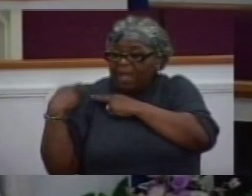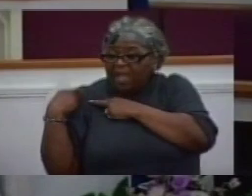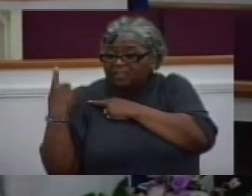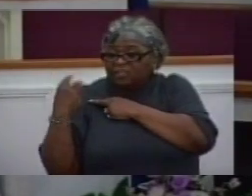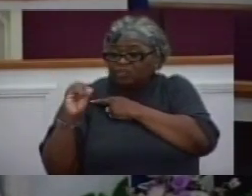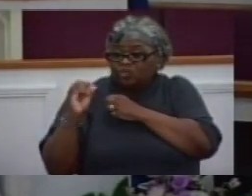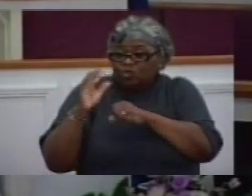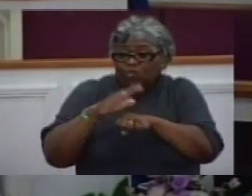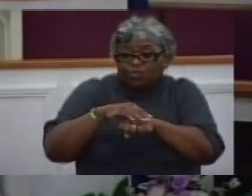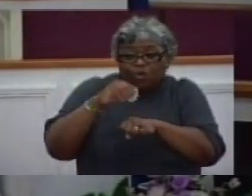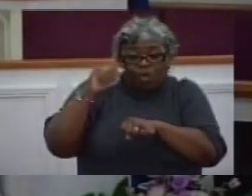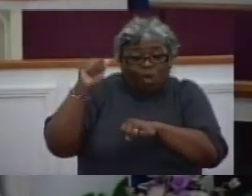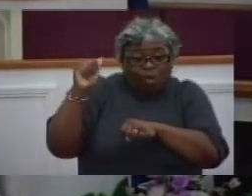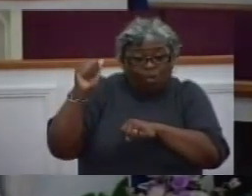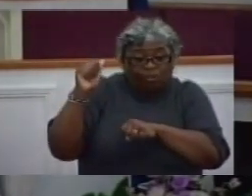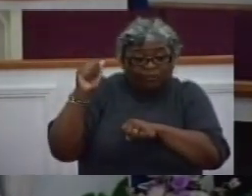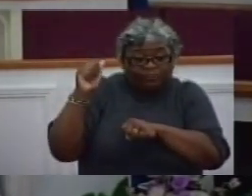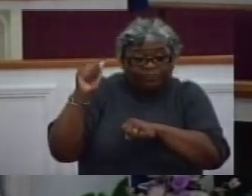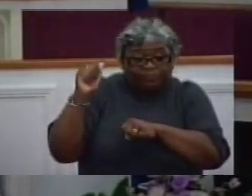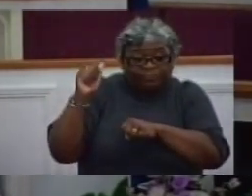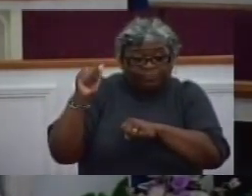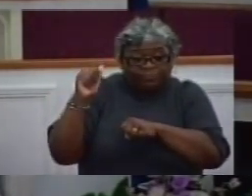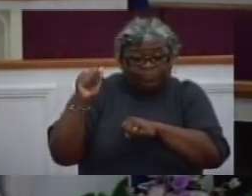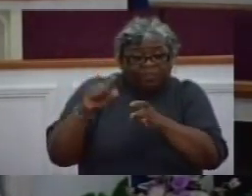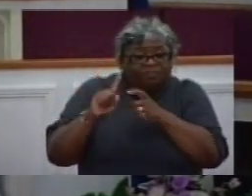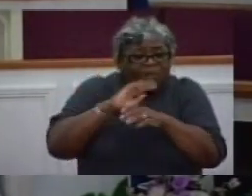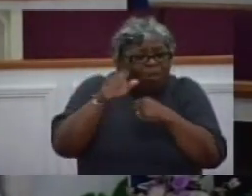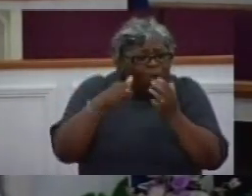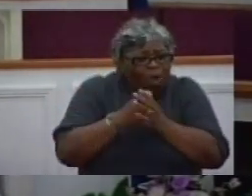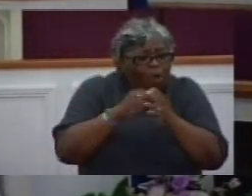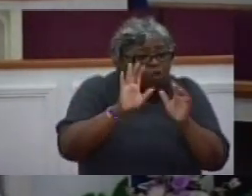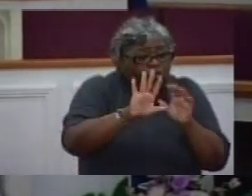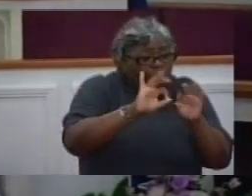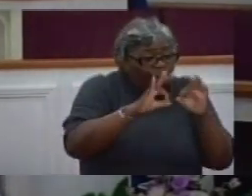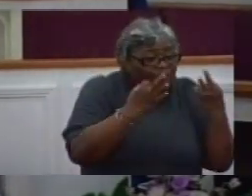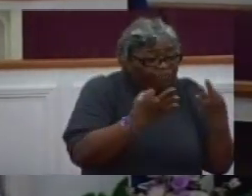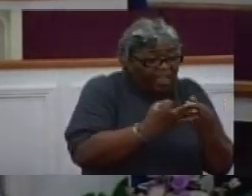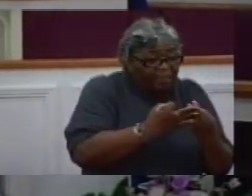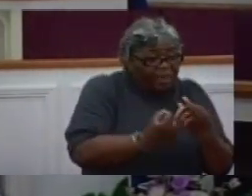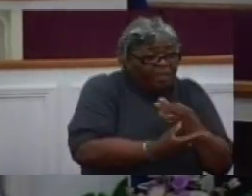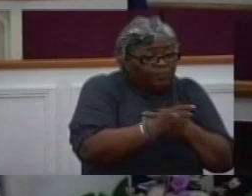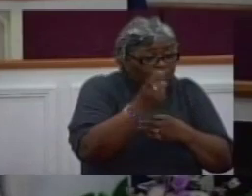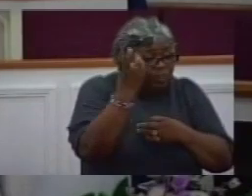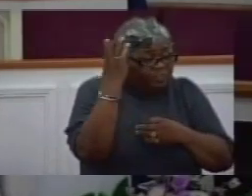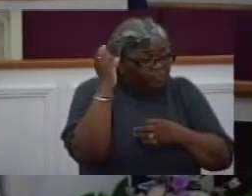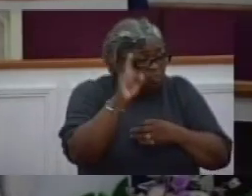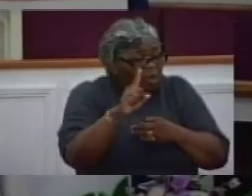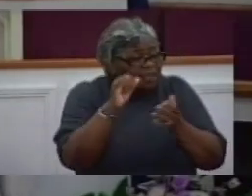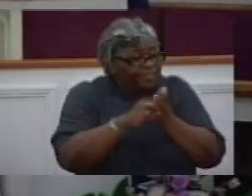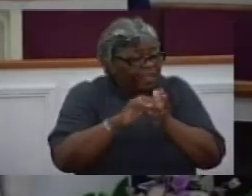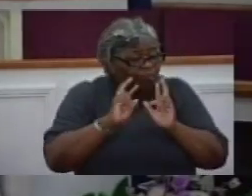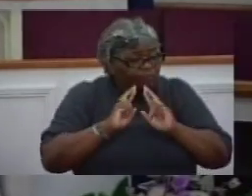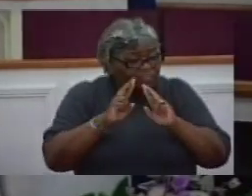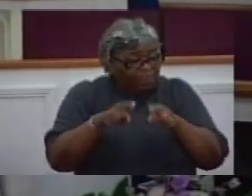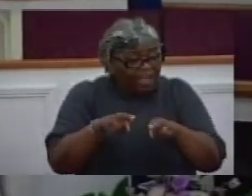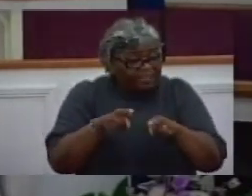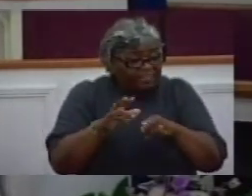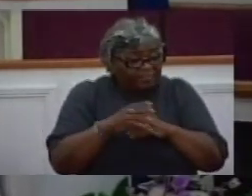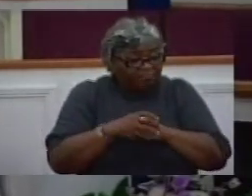the call. Out of all your family, you was the one that responded.